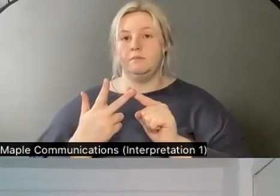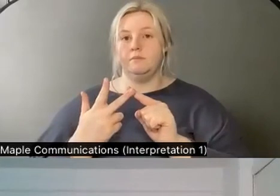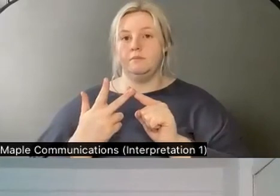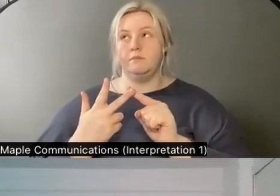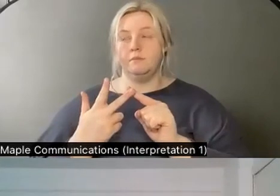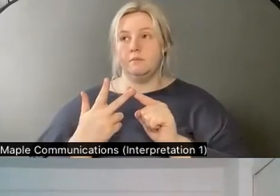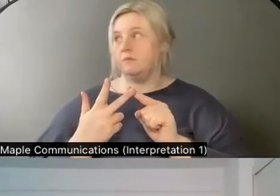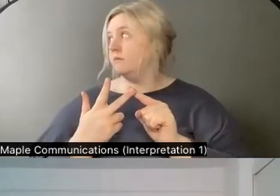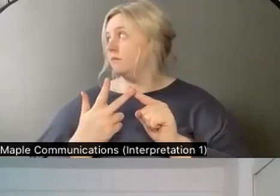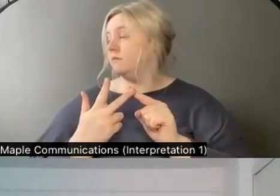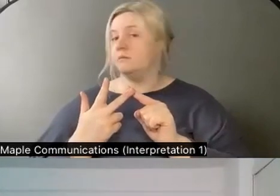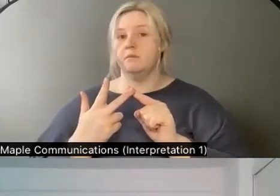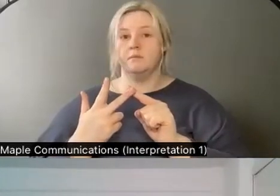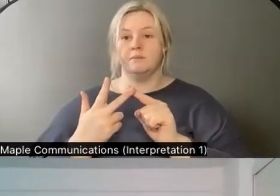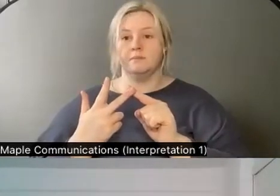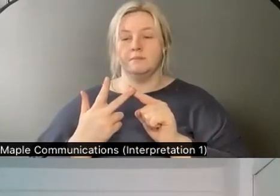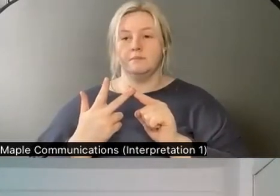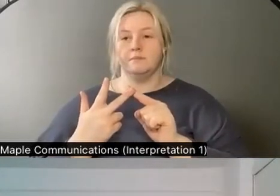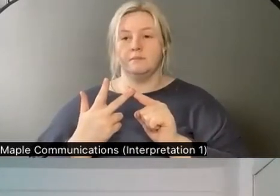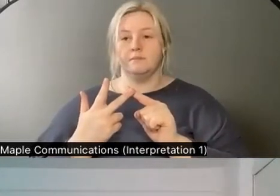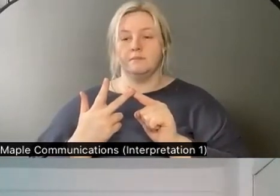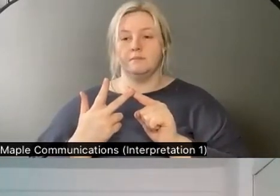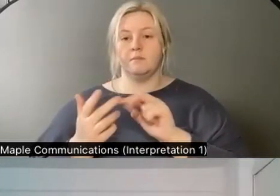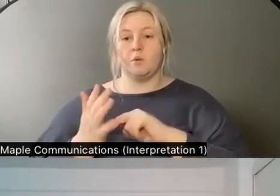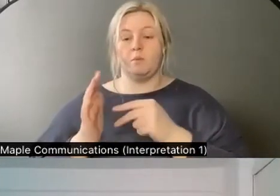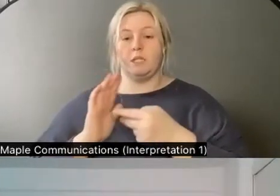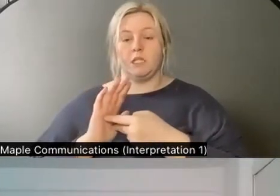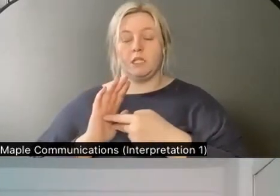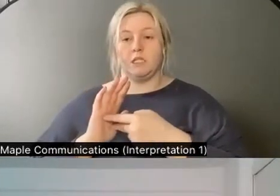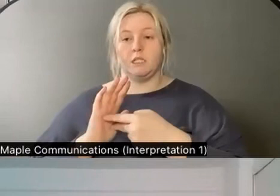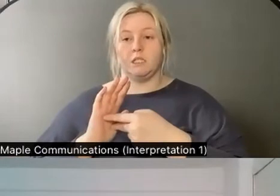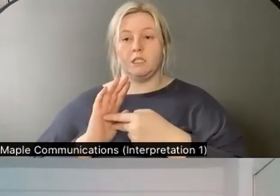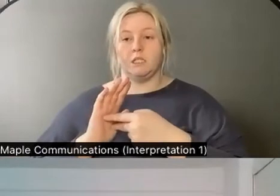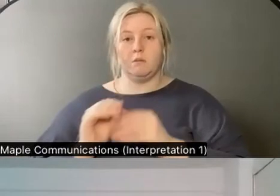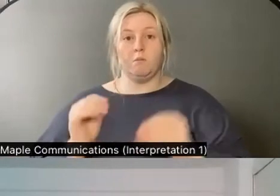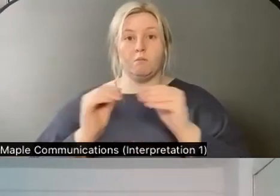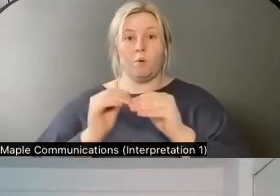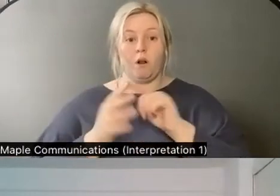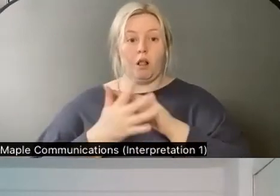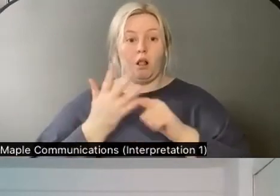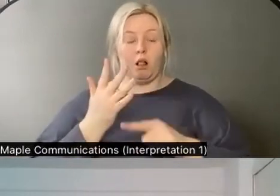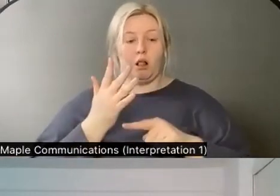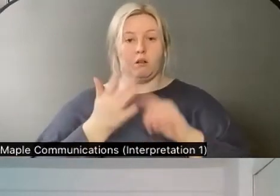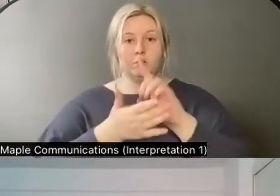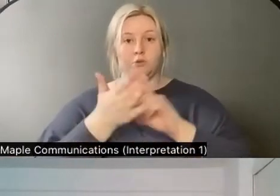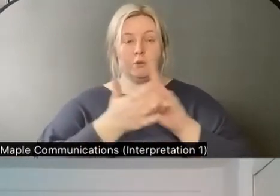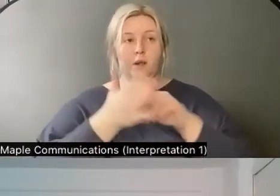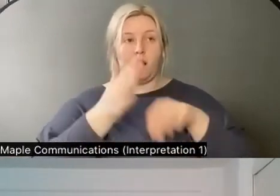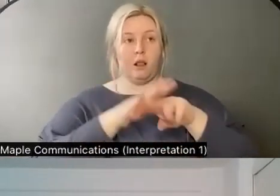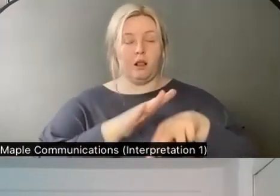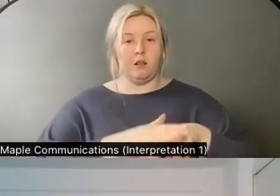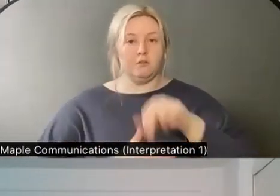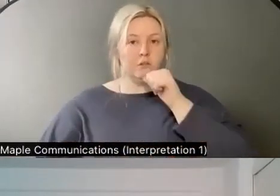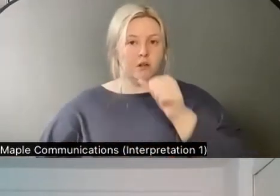So there's not as many things that automatically discriminate me as somebody in pain.